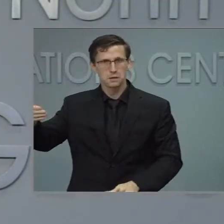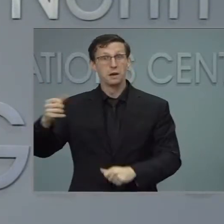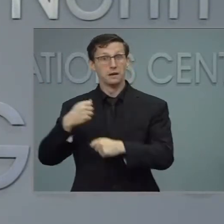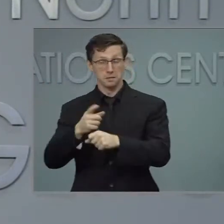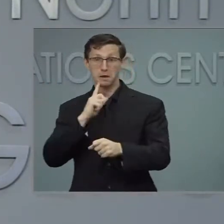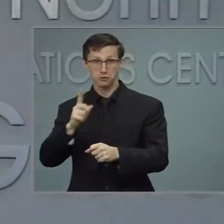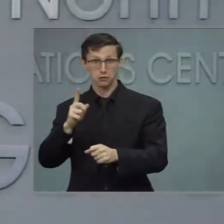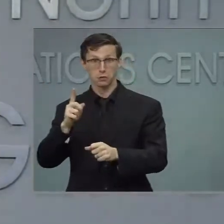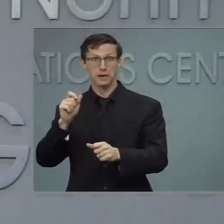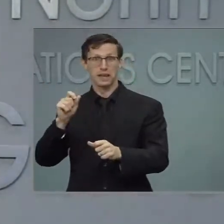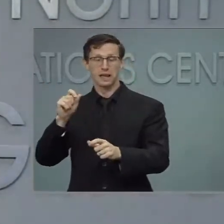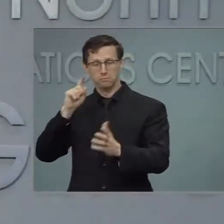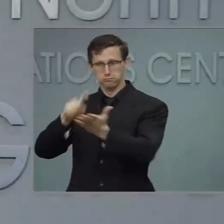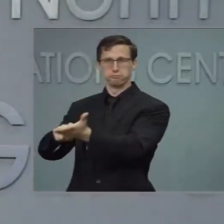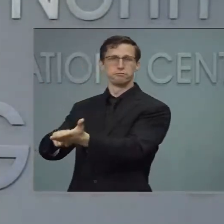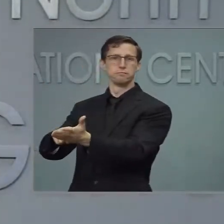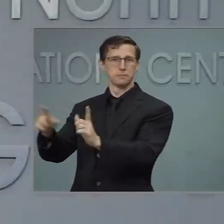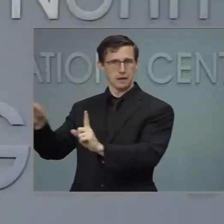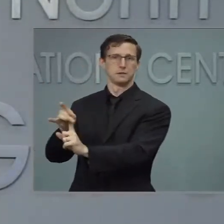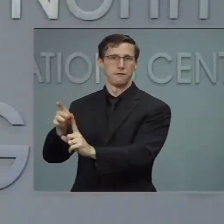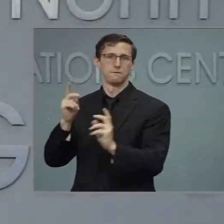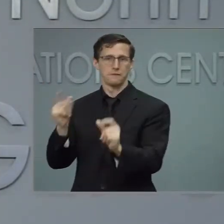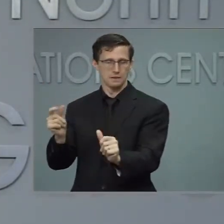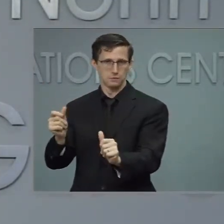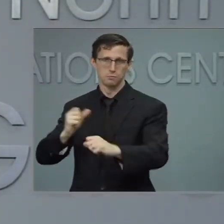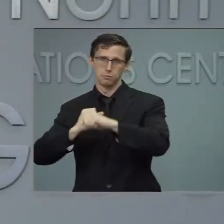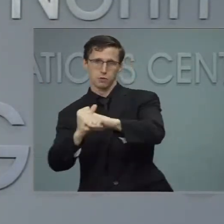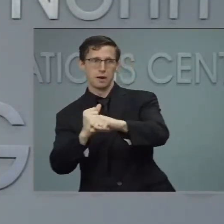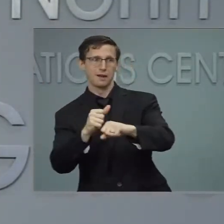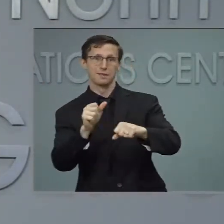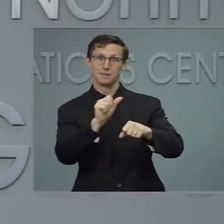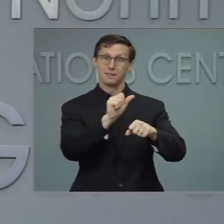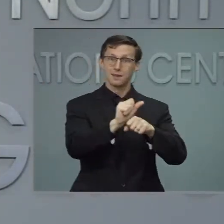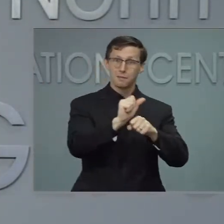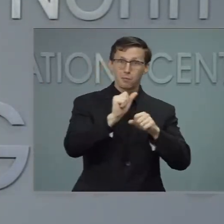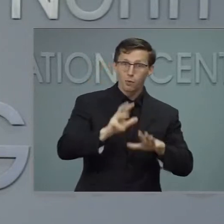will protect other employees and customers.